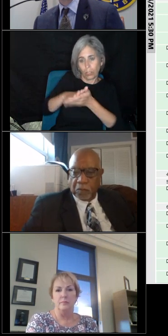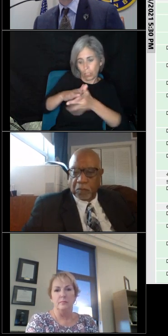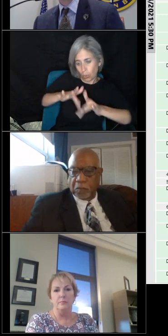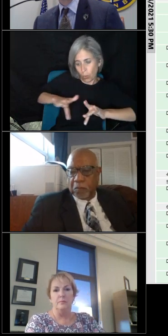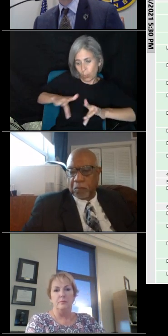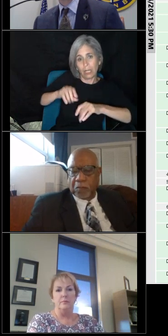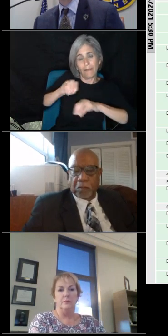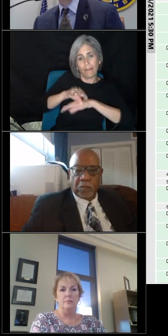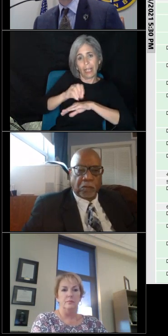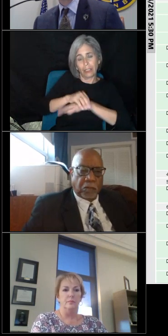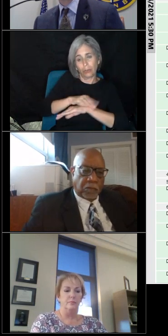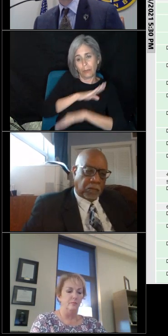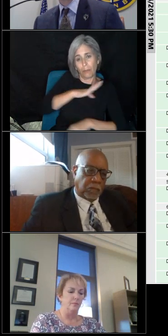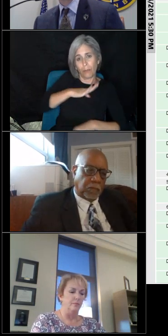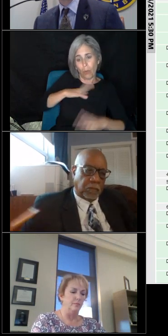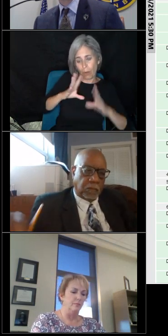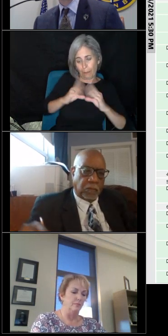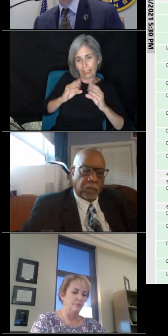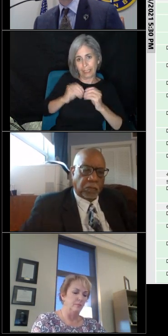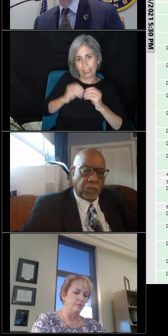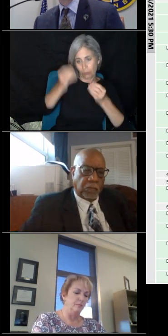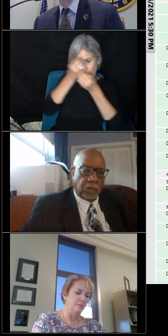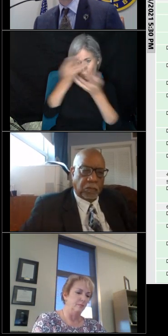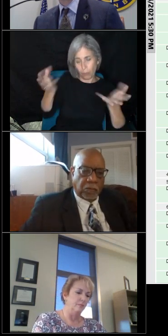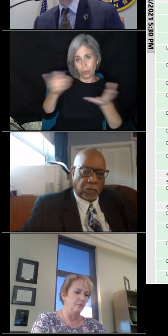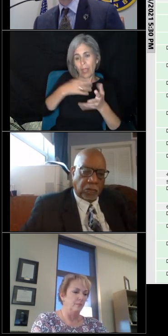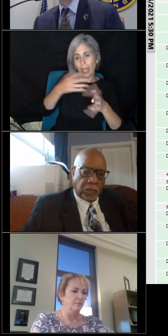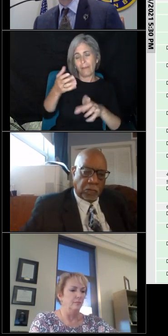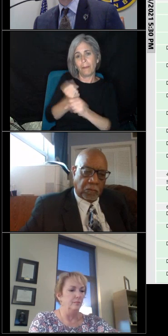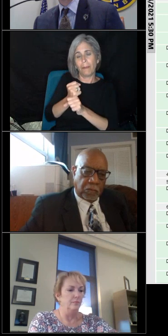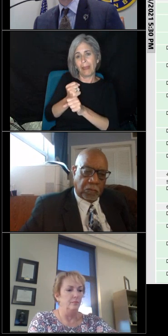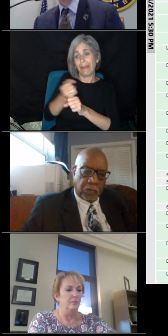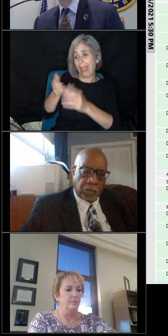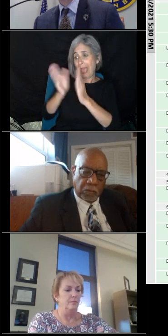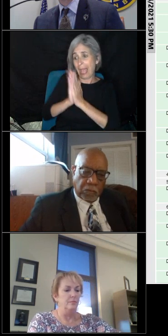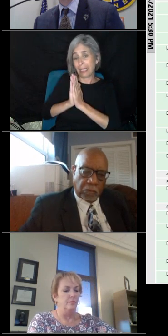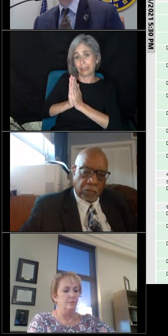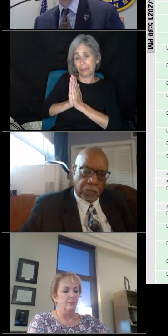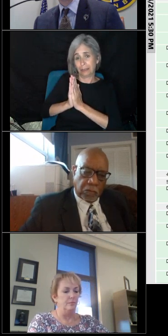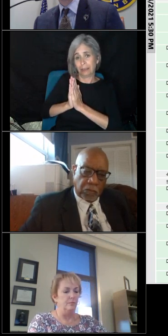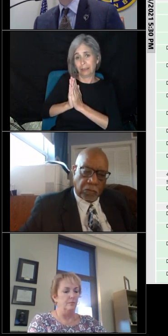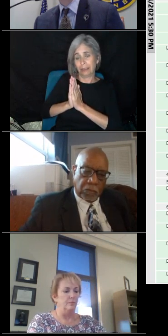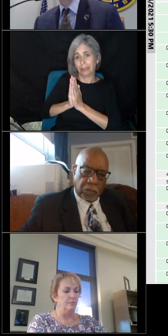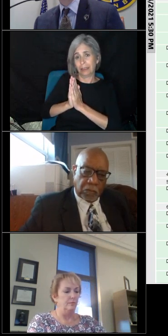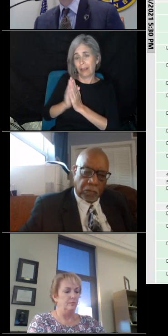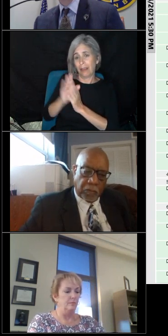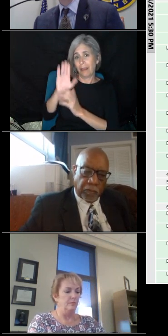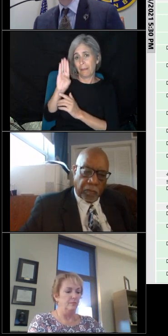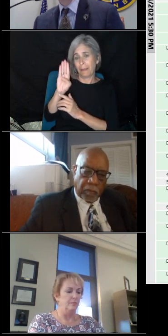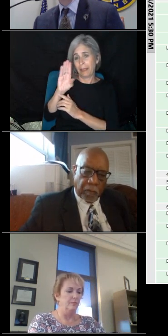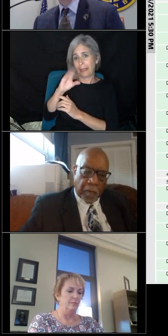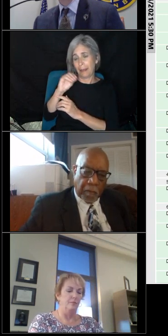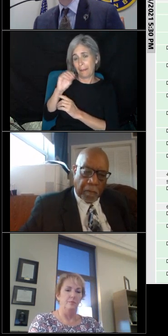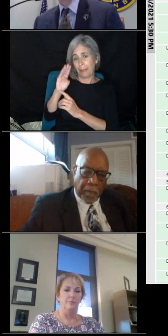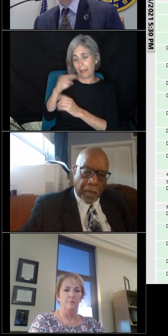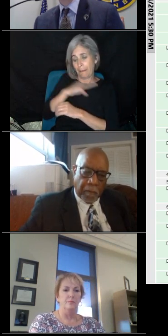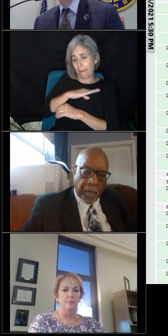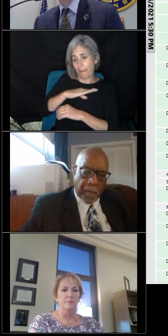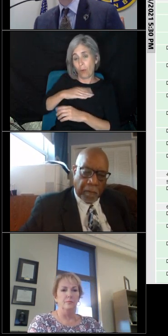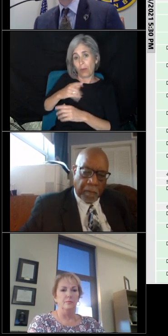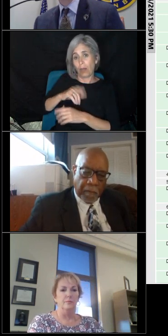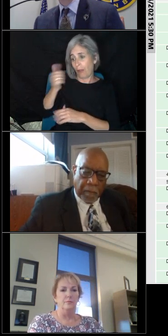board meetings. I just wanted to inform you that I have made requests of, for example, the P&D board, and I've made